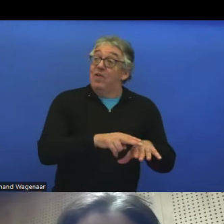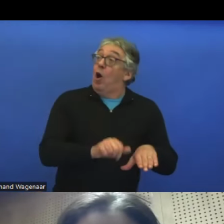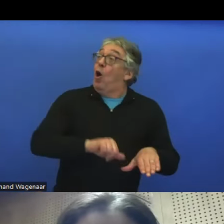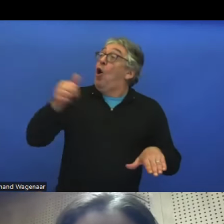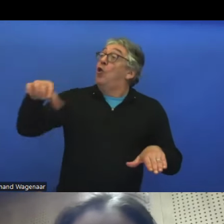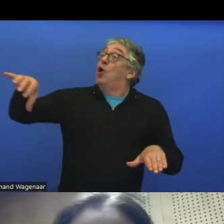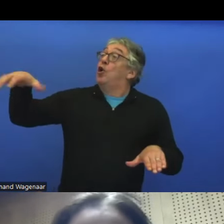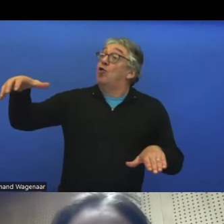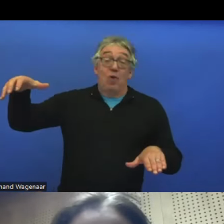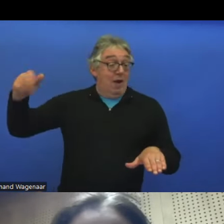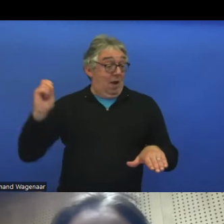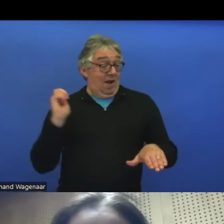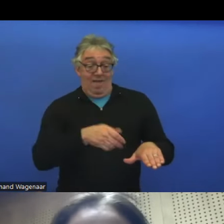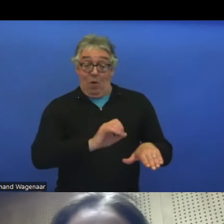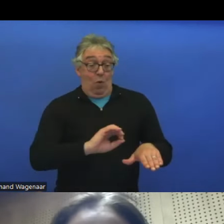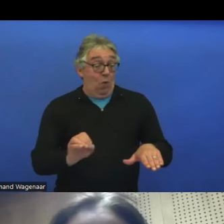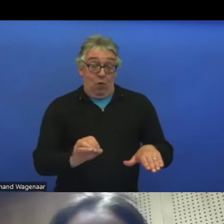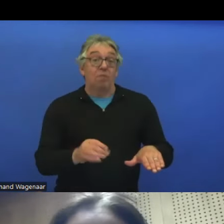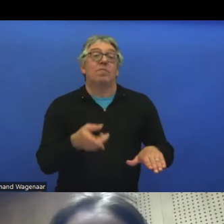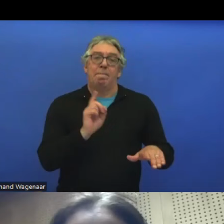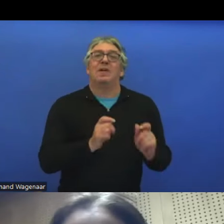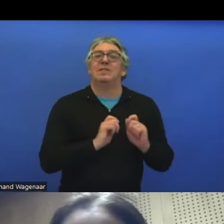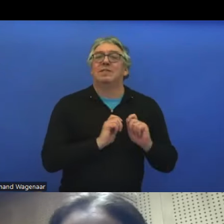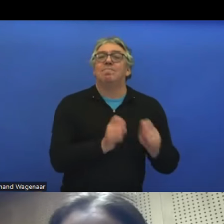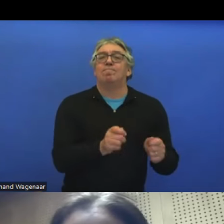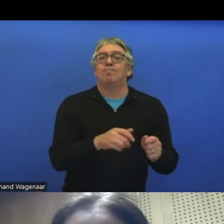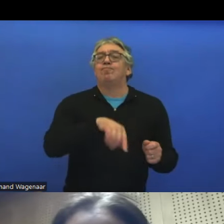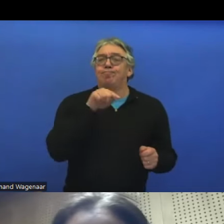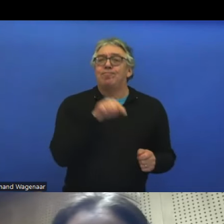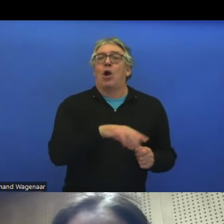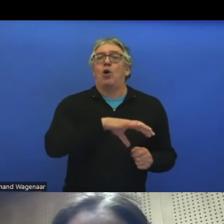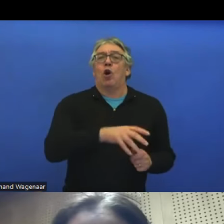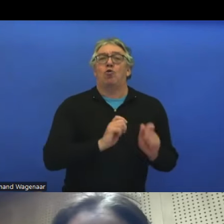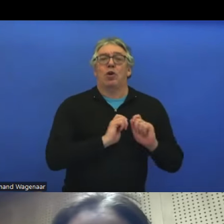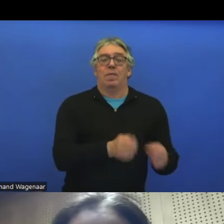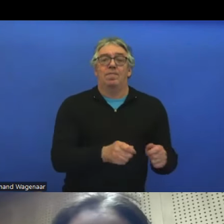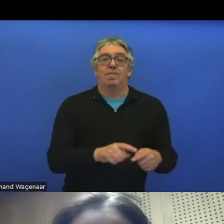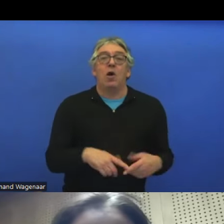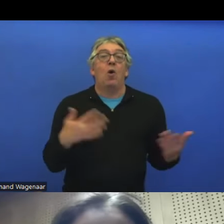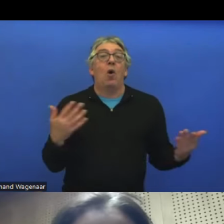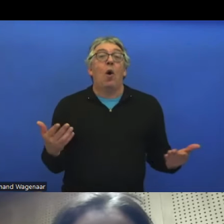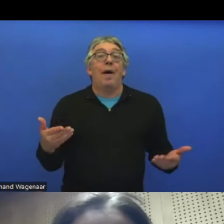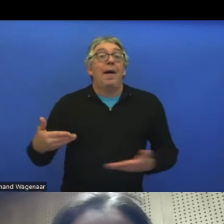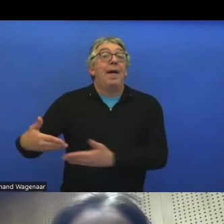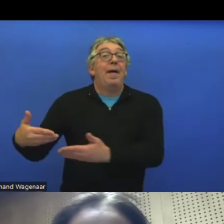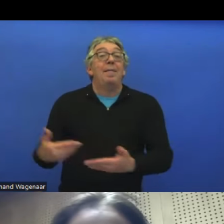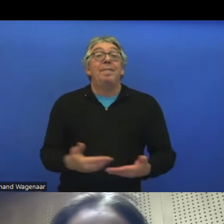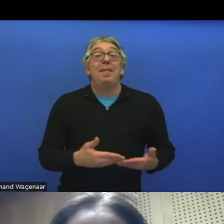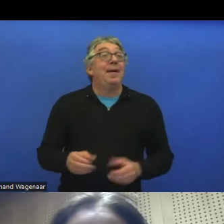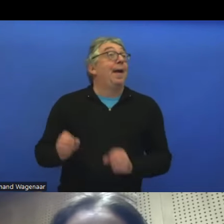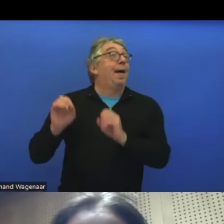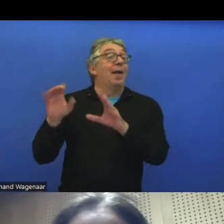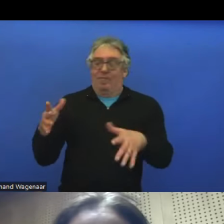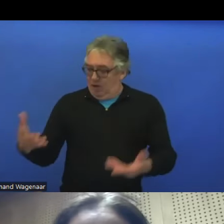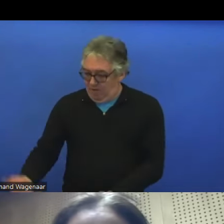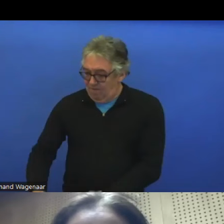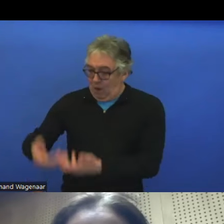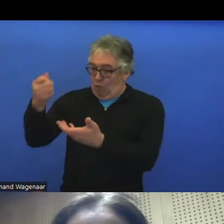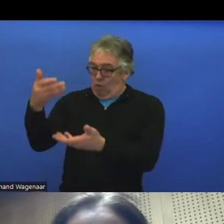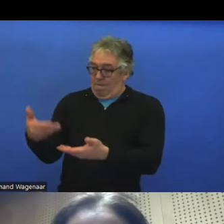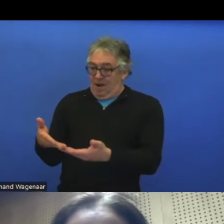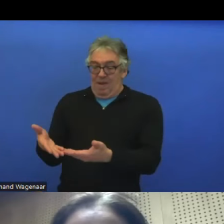be stateless. Second one is grant nationality to a foundling found in the territory. And finally, grant nationality